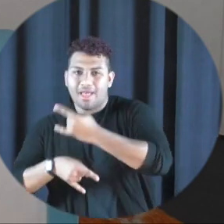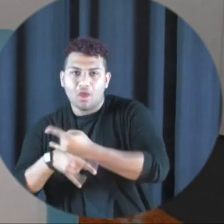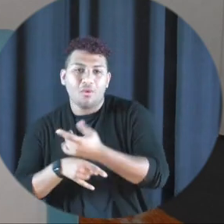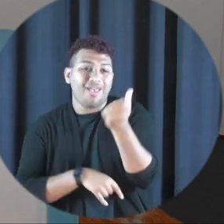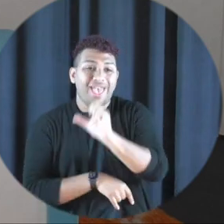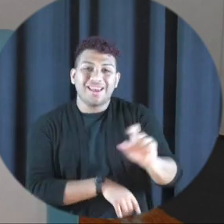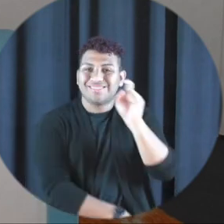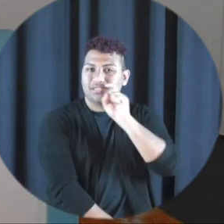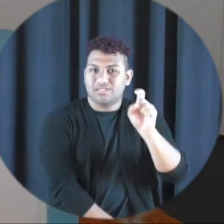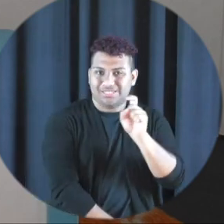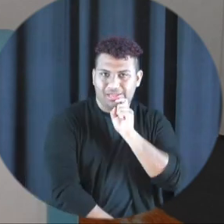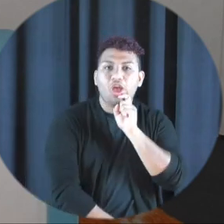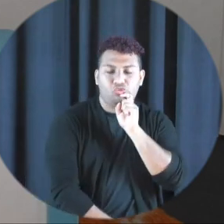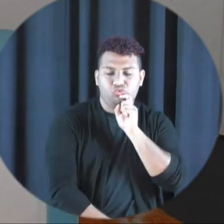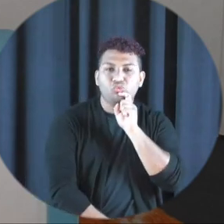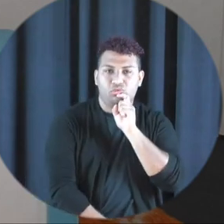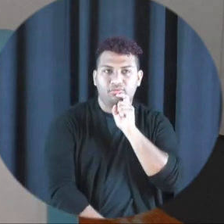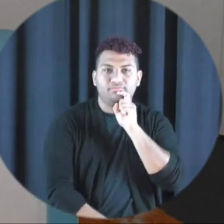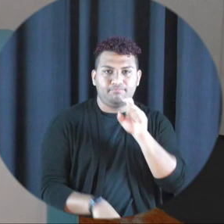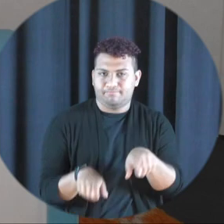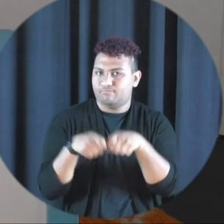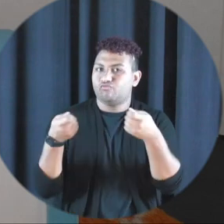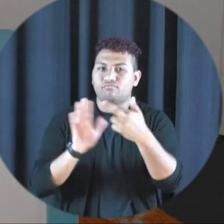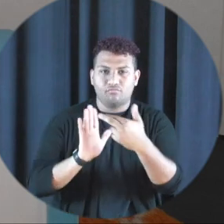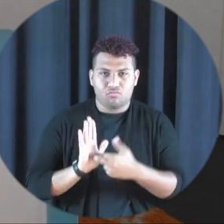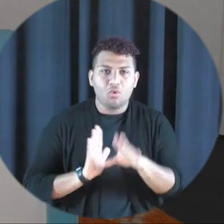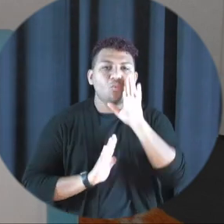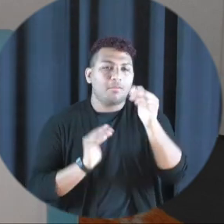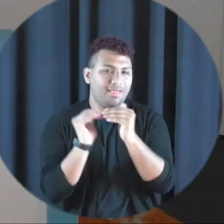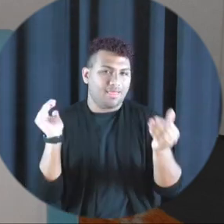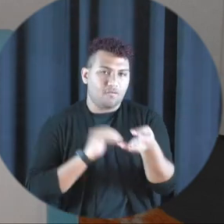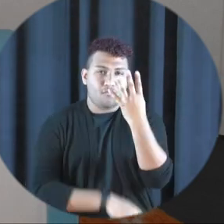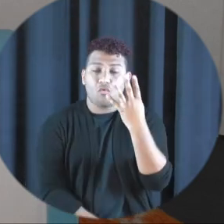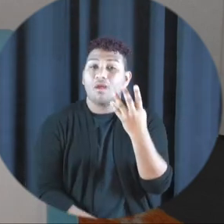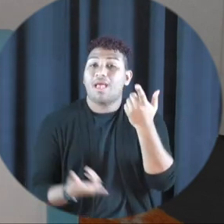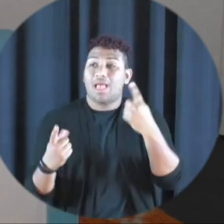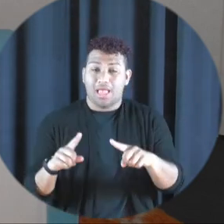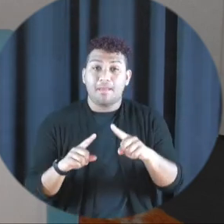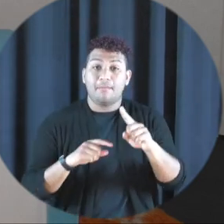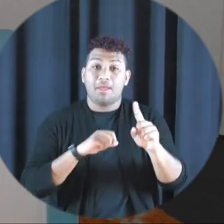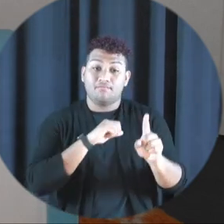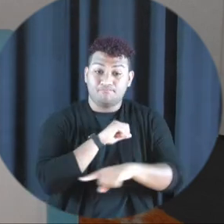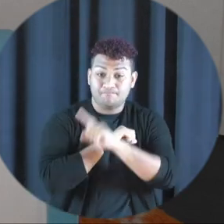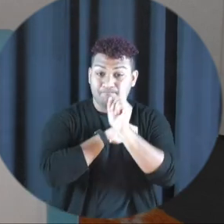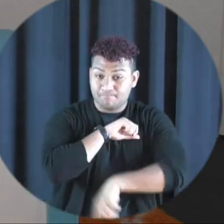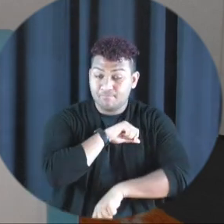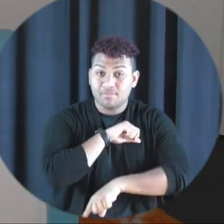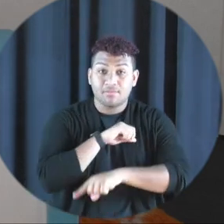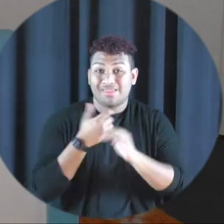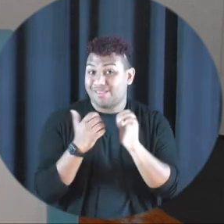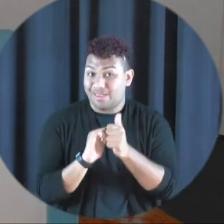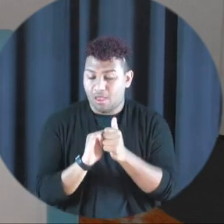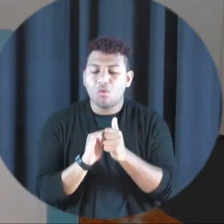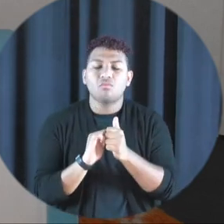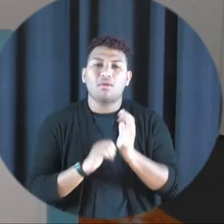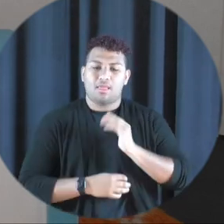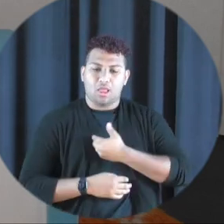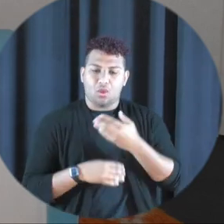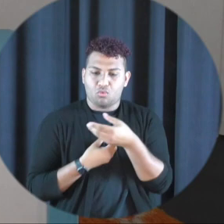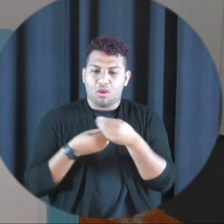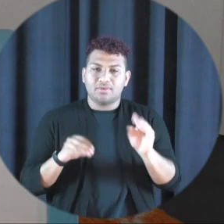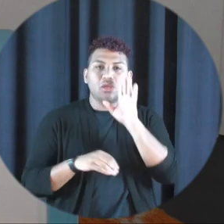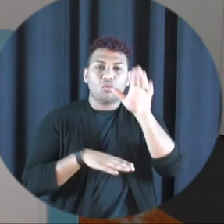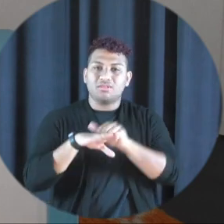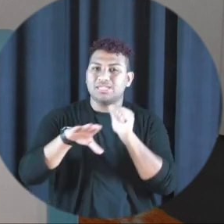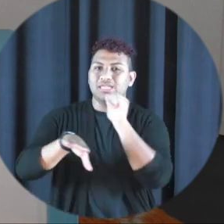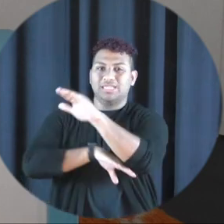offenses also meet the Level 4 criteria. These offenses are consequenced by the discipline office and sent to the